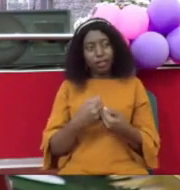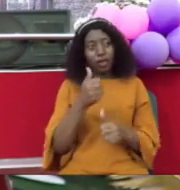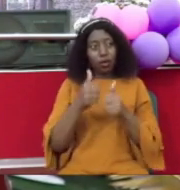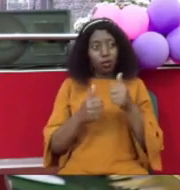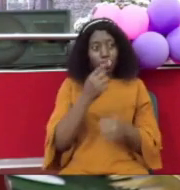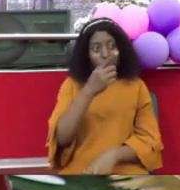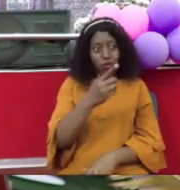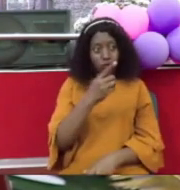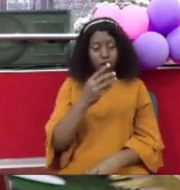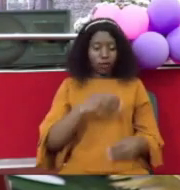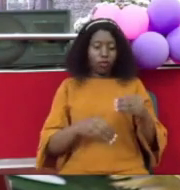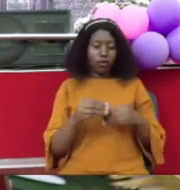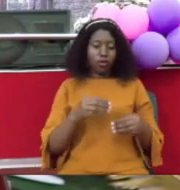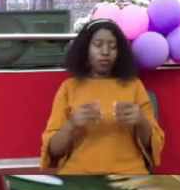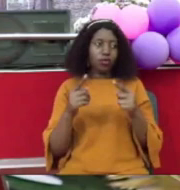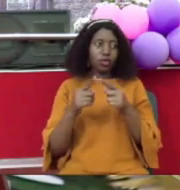mwenyewe umehusika kuchangia?